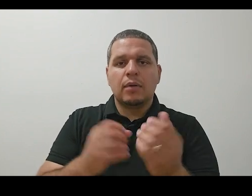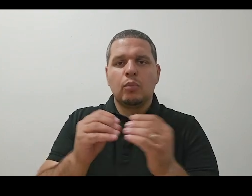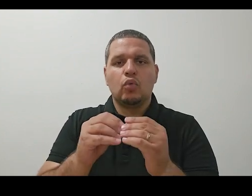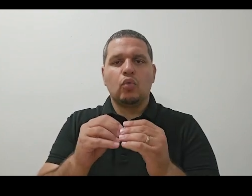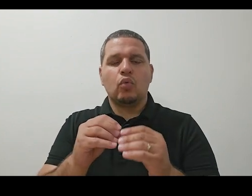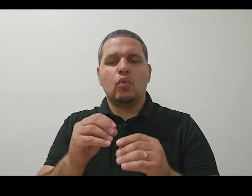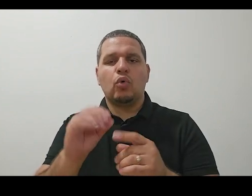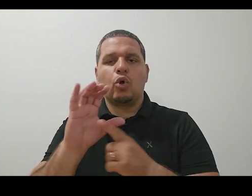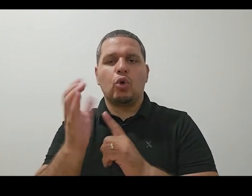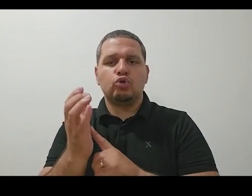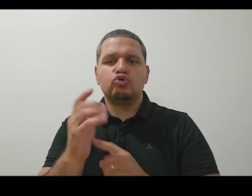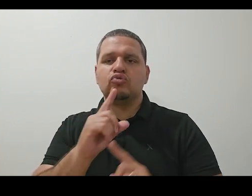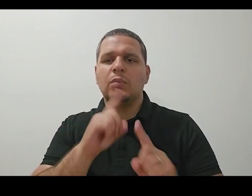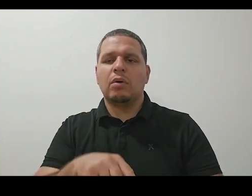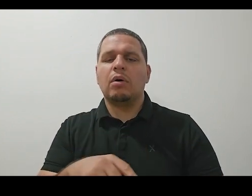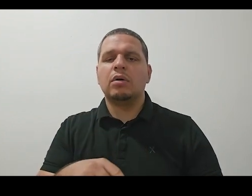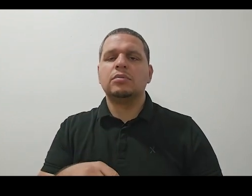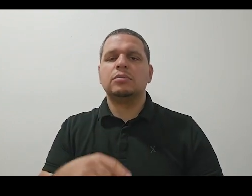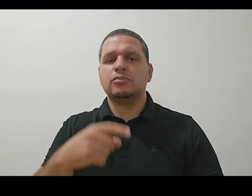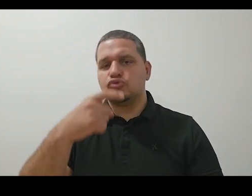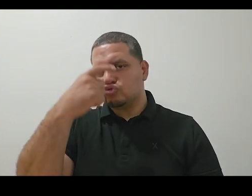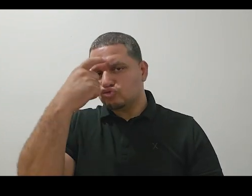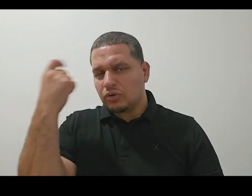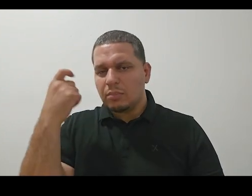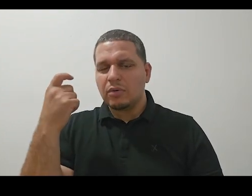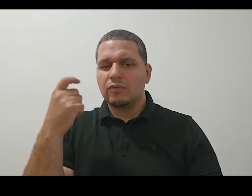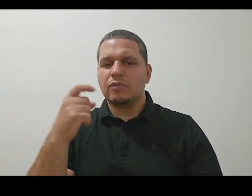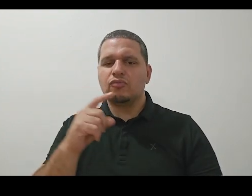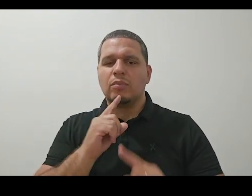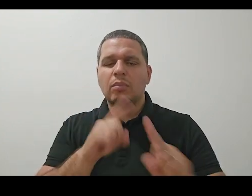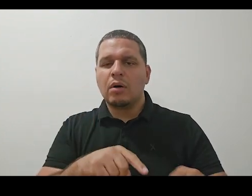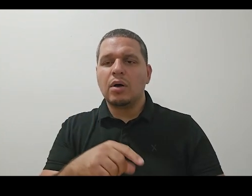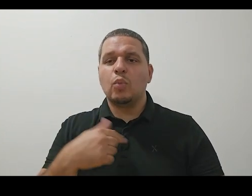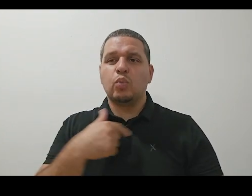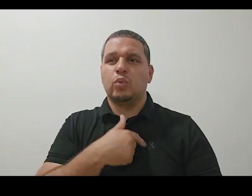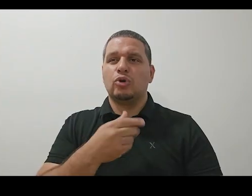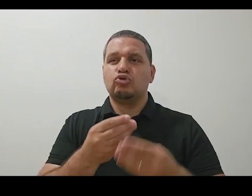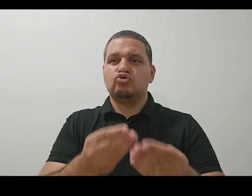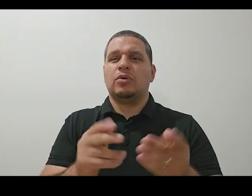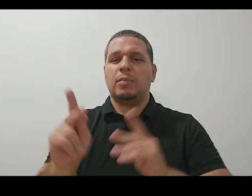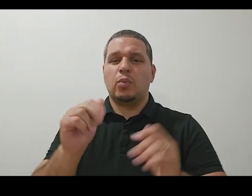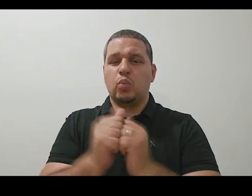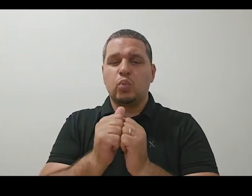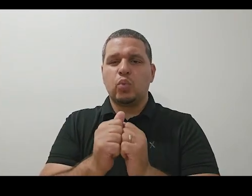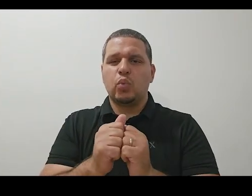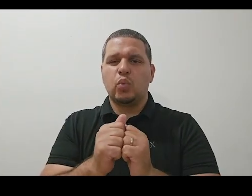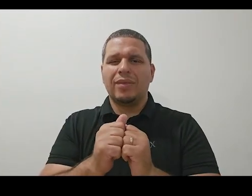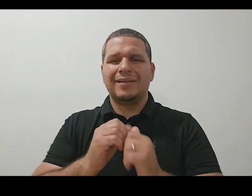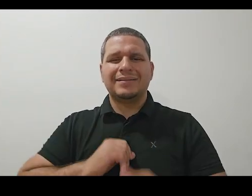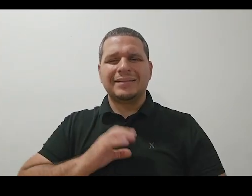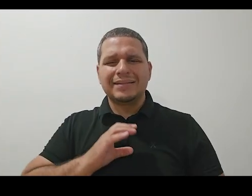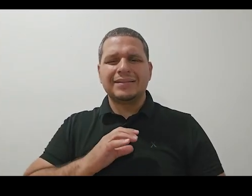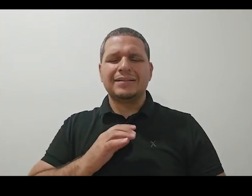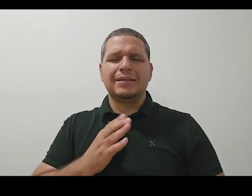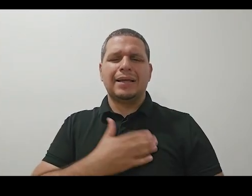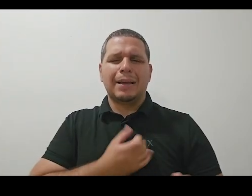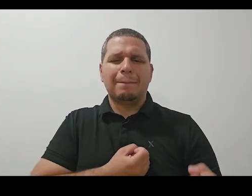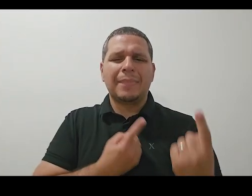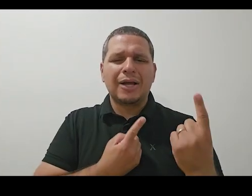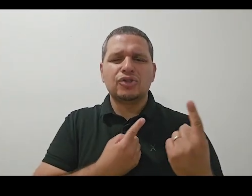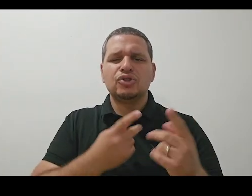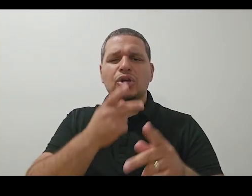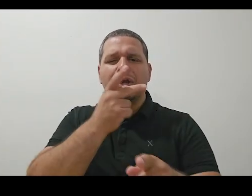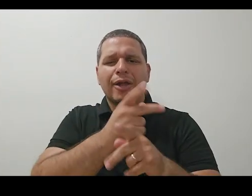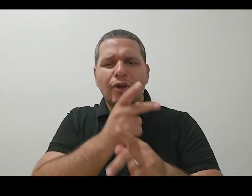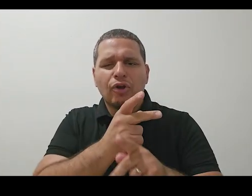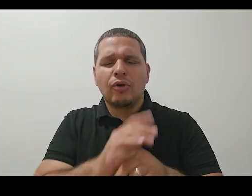we're more person-centered, we're culture responsive, with trauma-informed approaches to mental health care, and we treat people with dignity, compassion, and care,